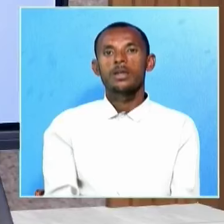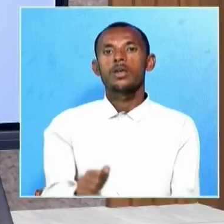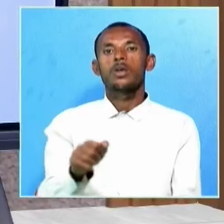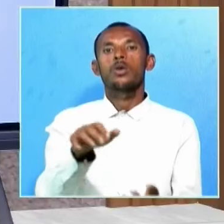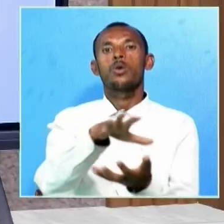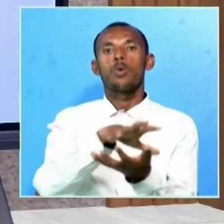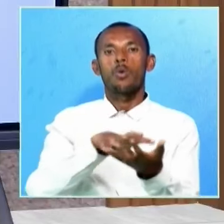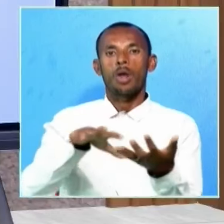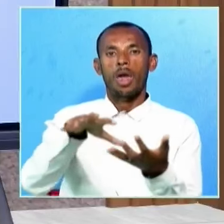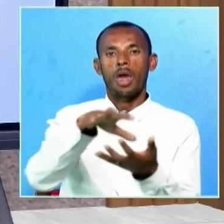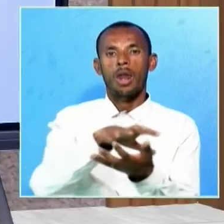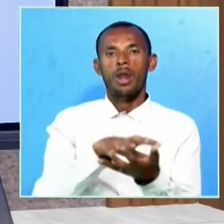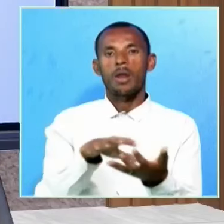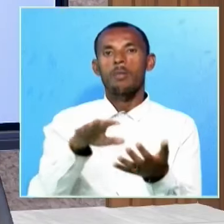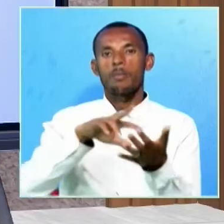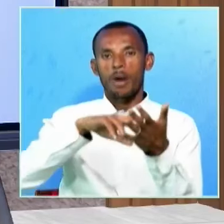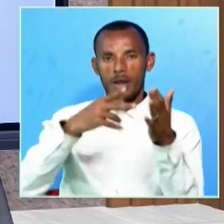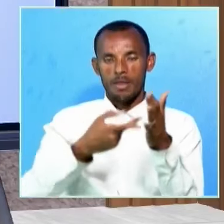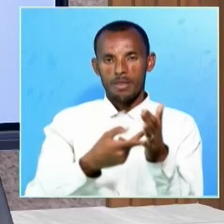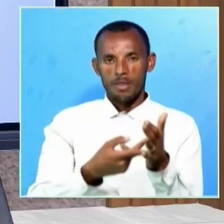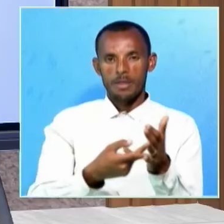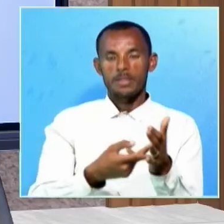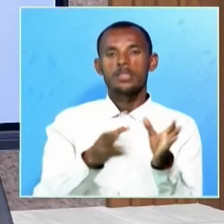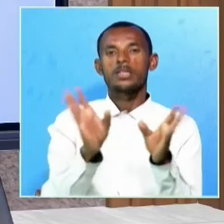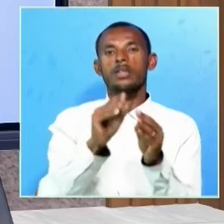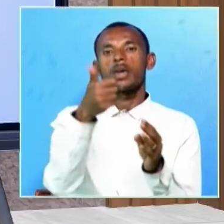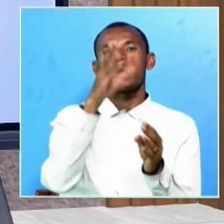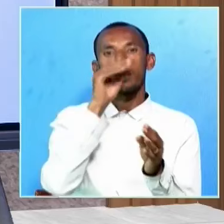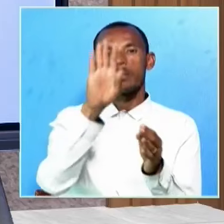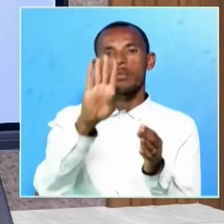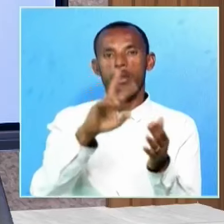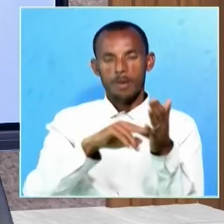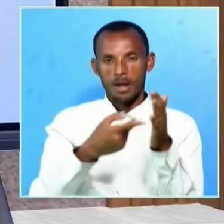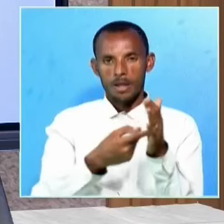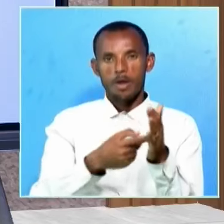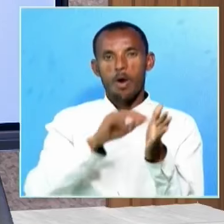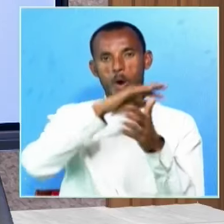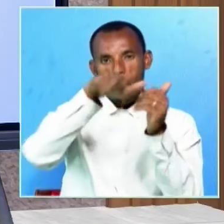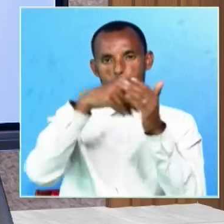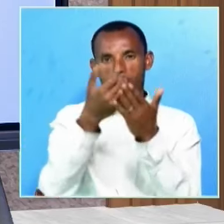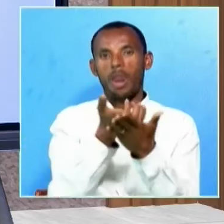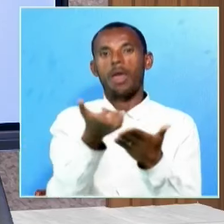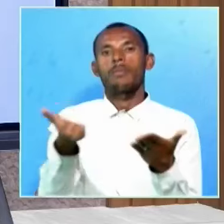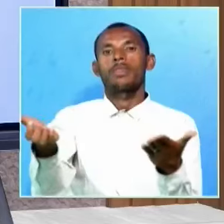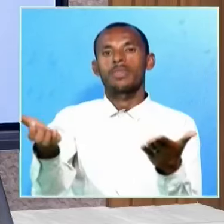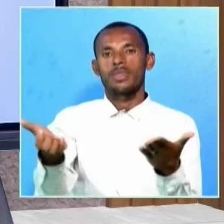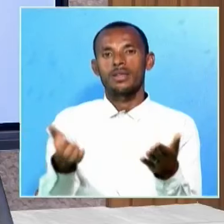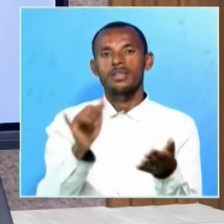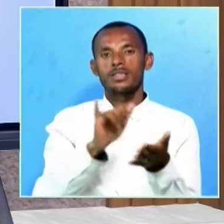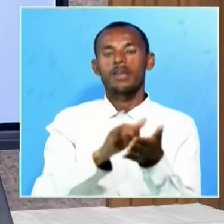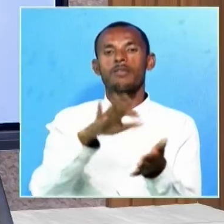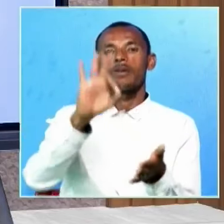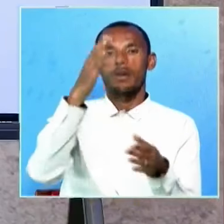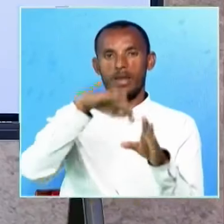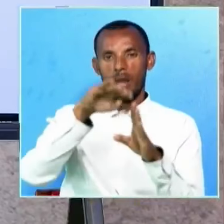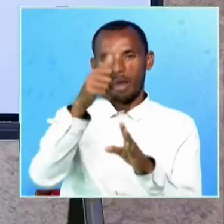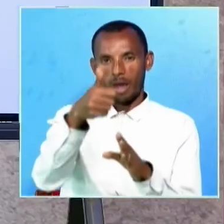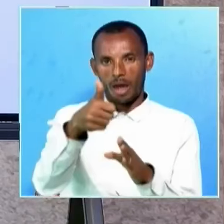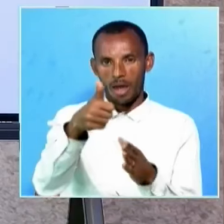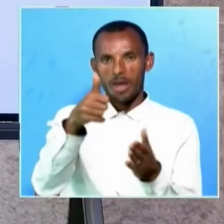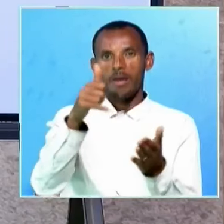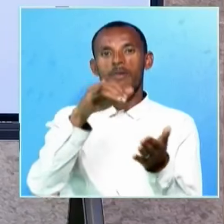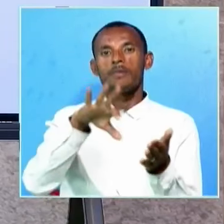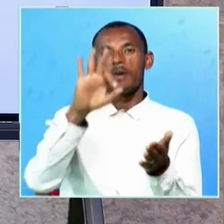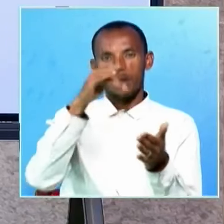union means the union of set A and B means the set of all elements that are found in A, in